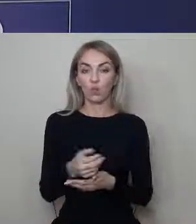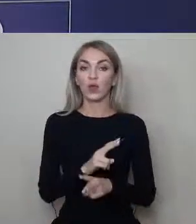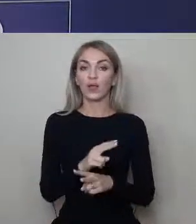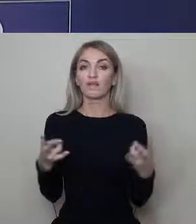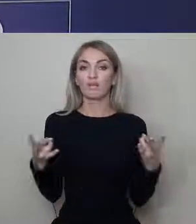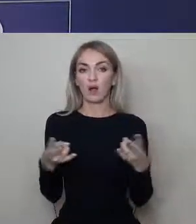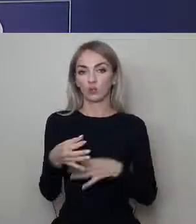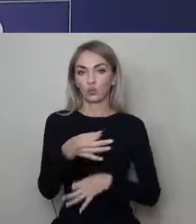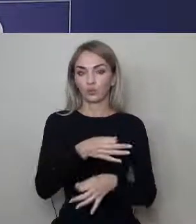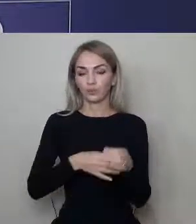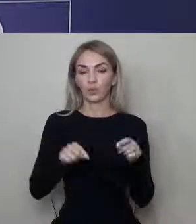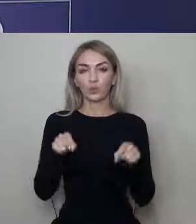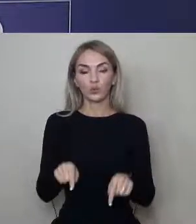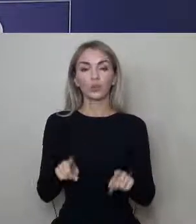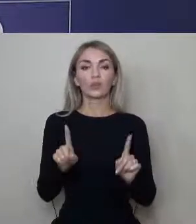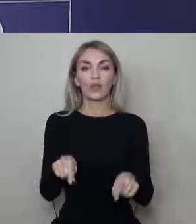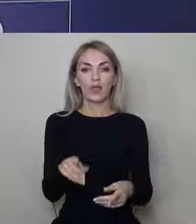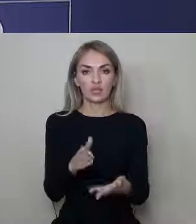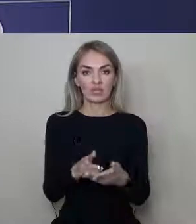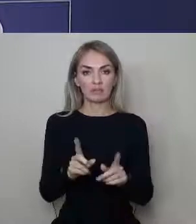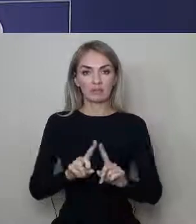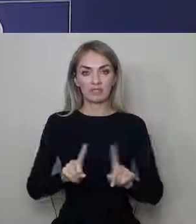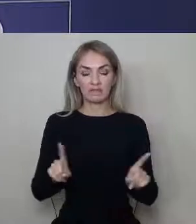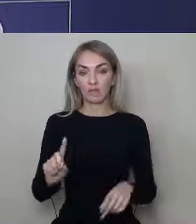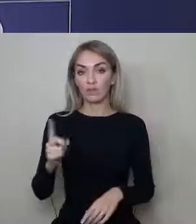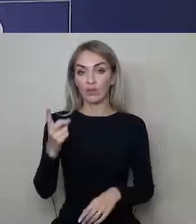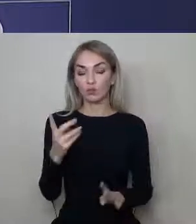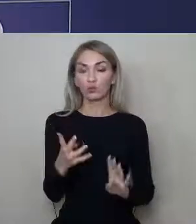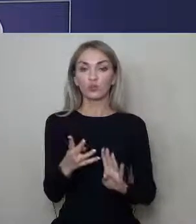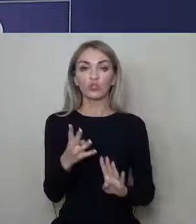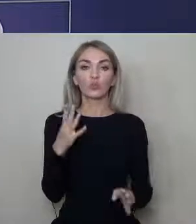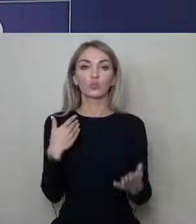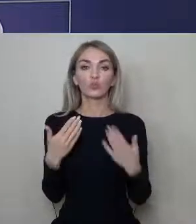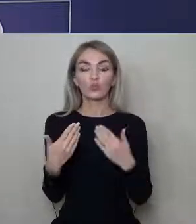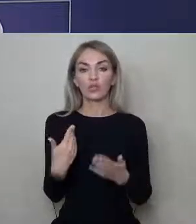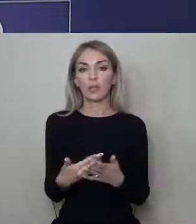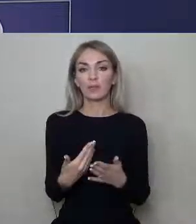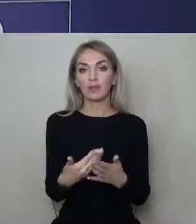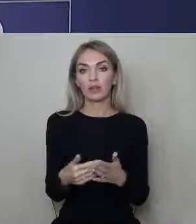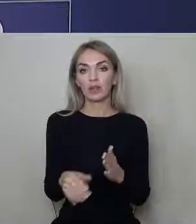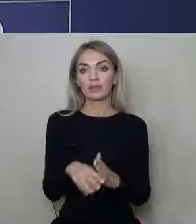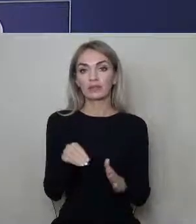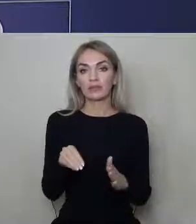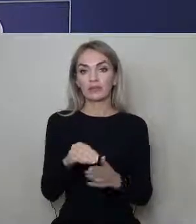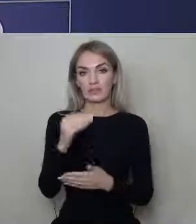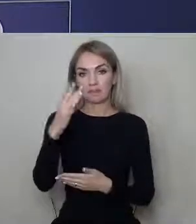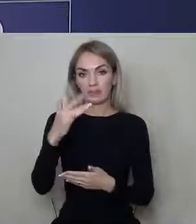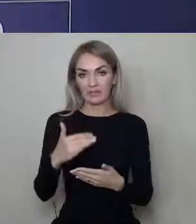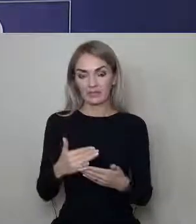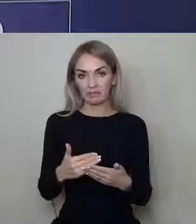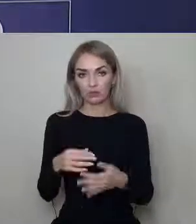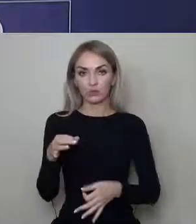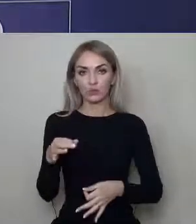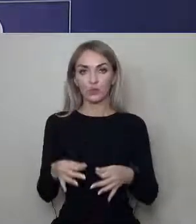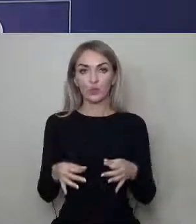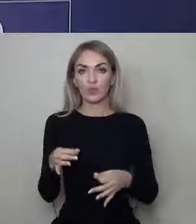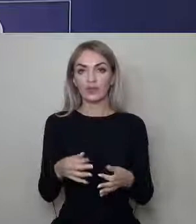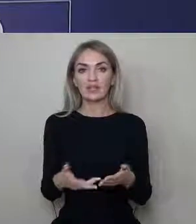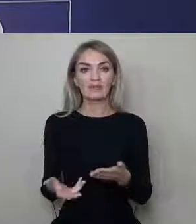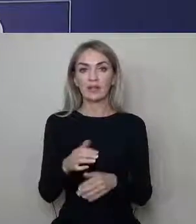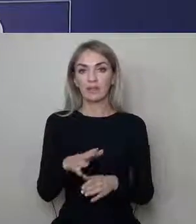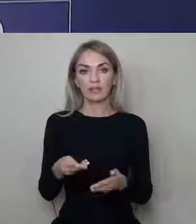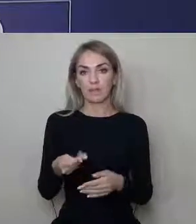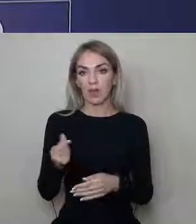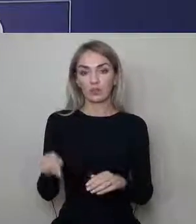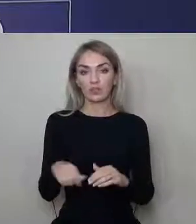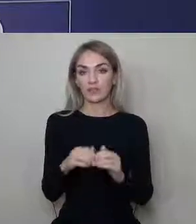fee. There is a specificity here that primarily deals with the election